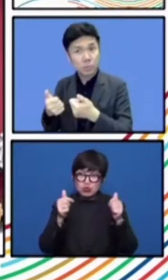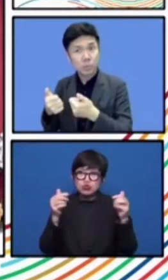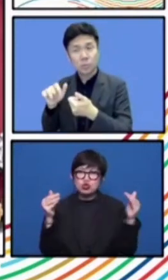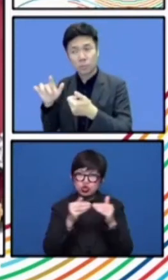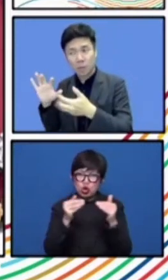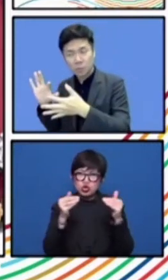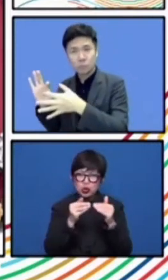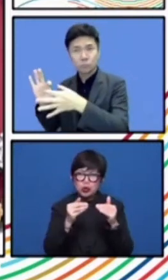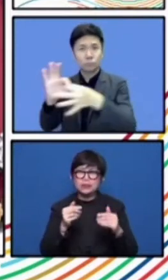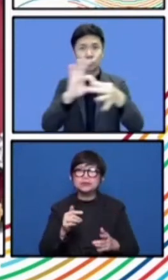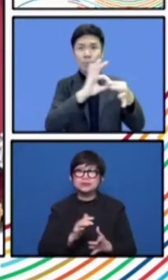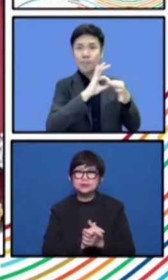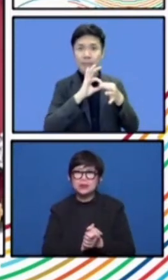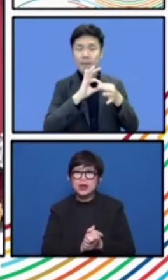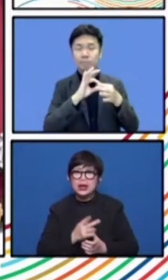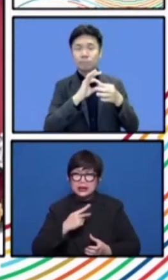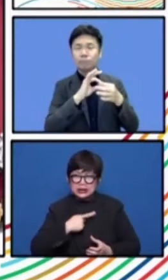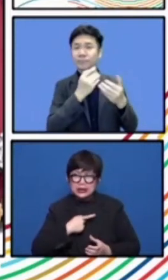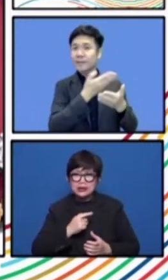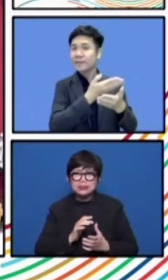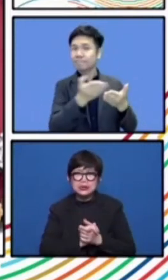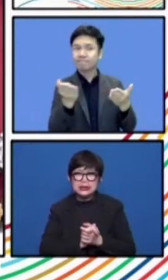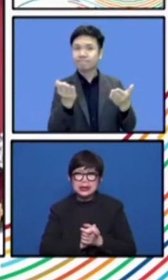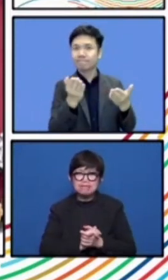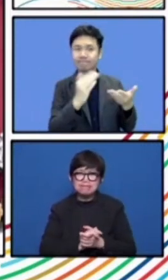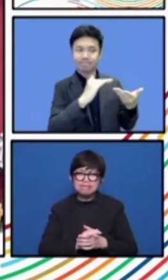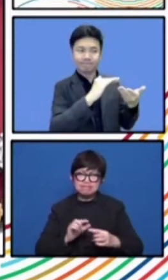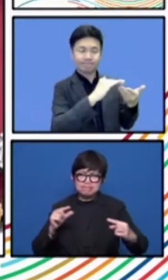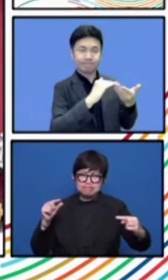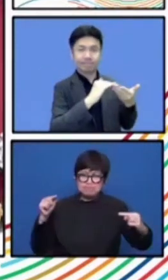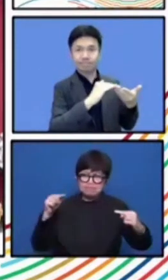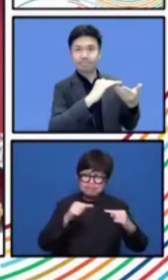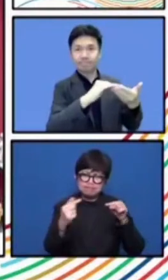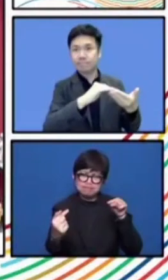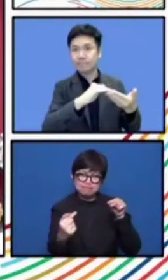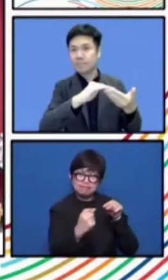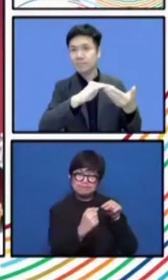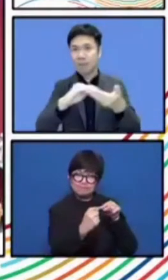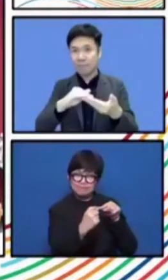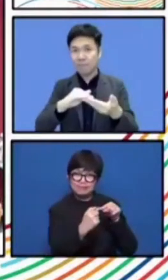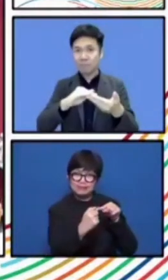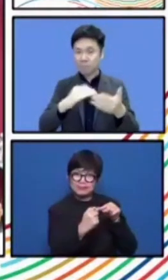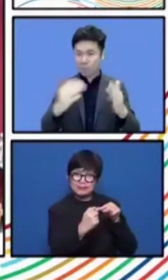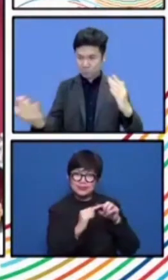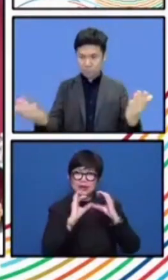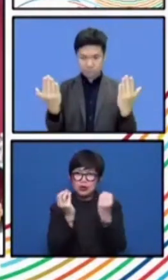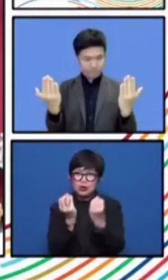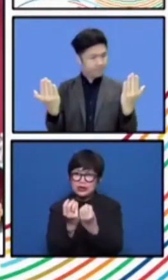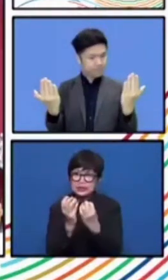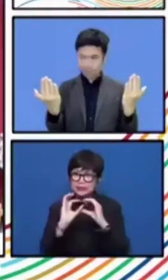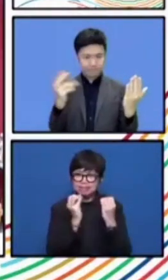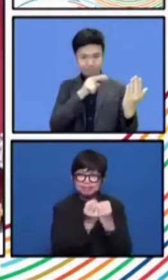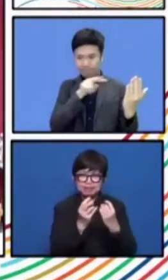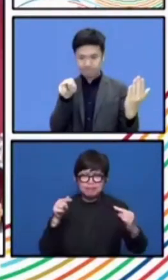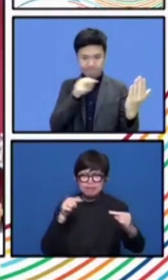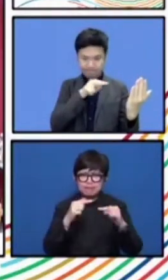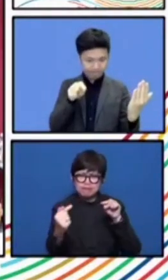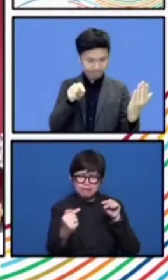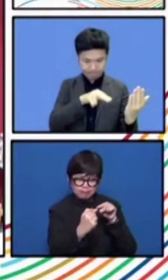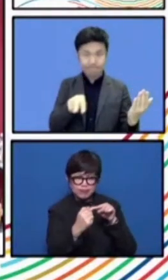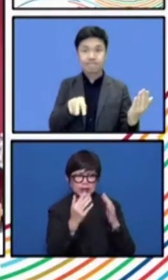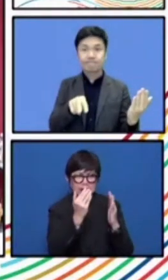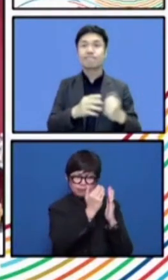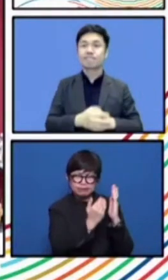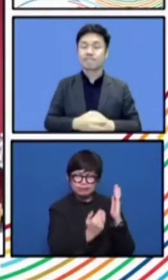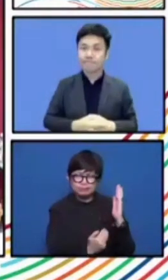cross-referenced with other existing agencies uh information and data um at this point let me introduce